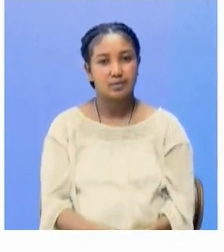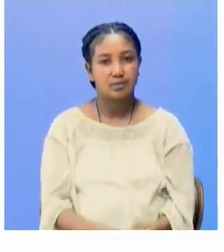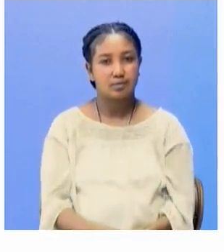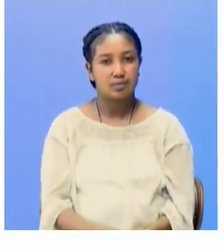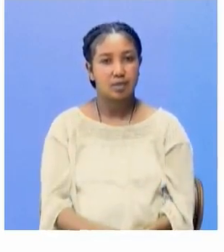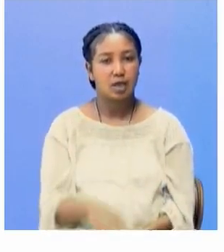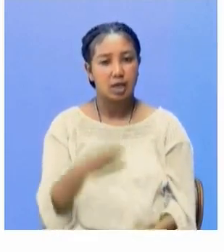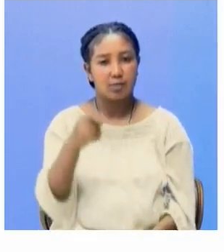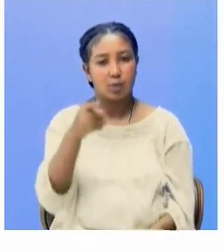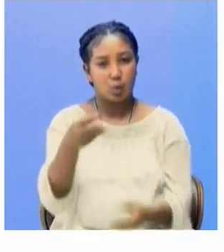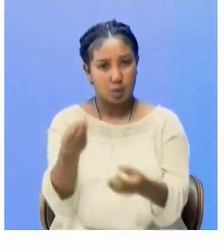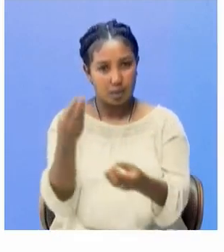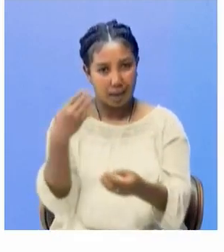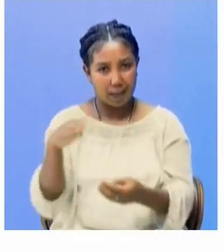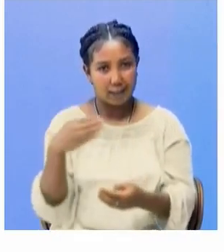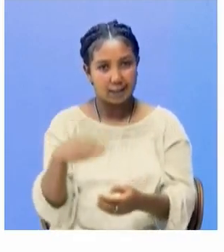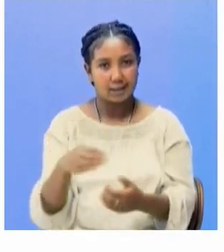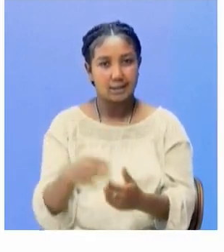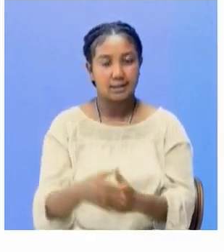Me your pen.